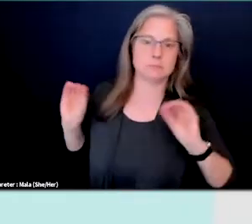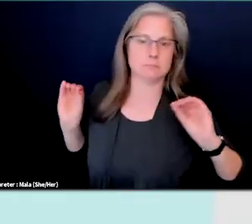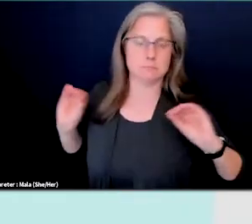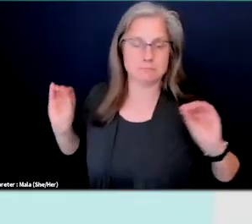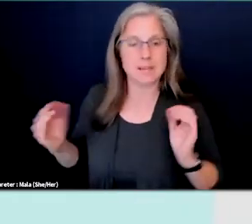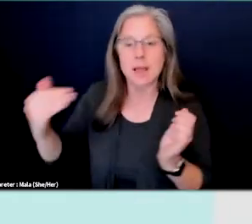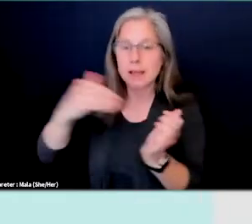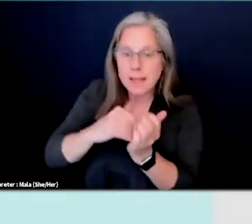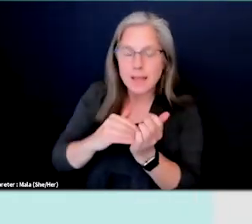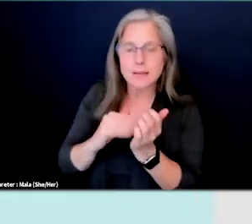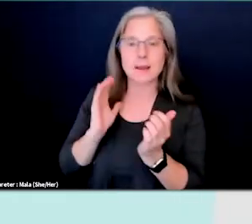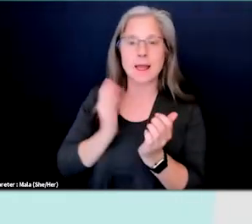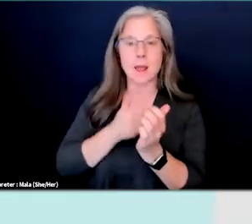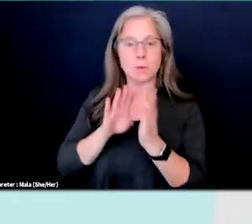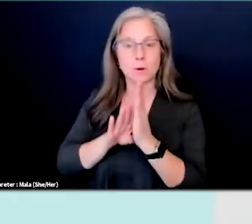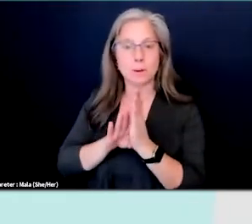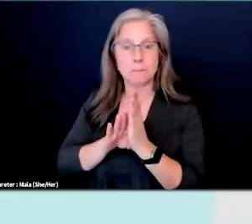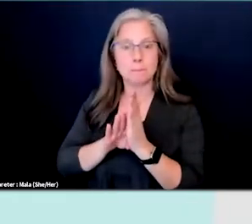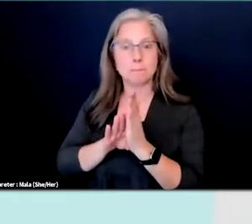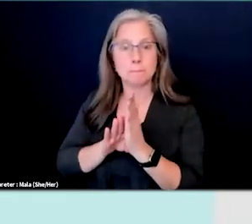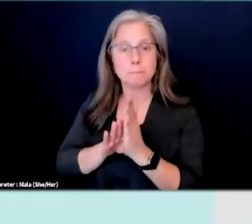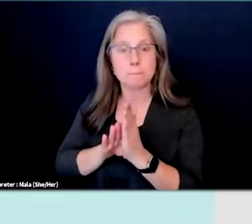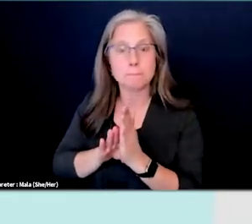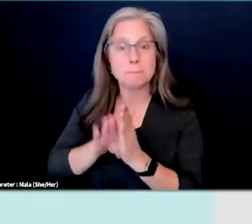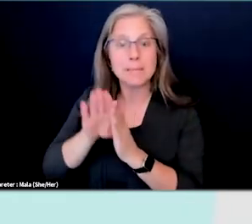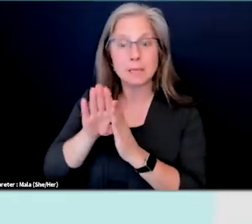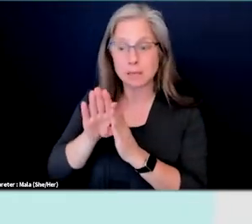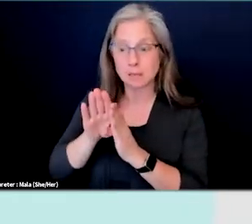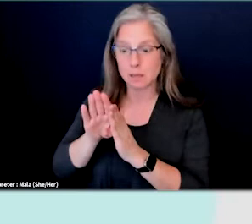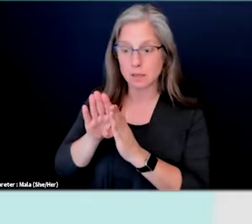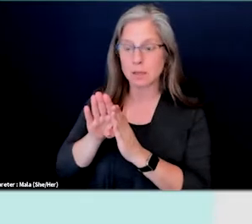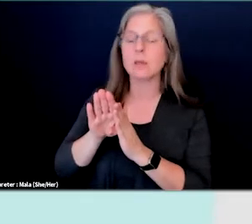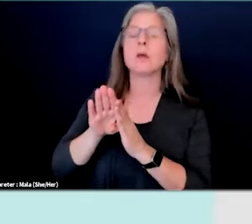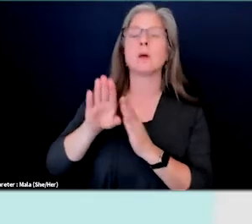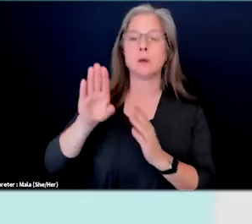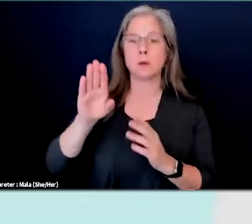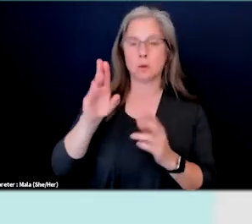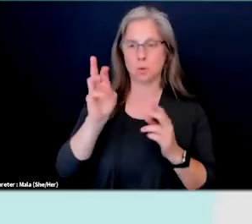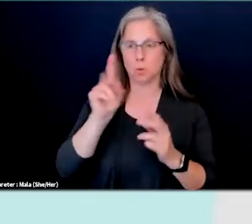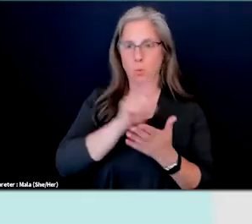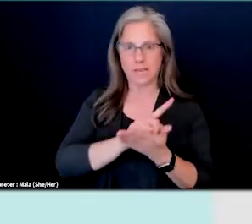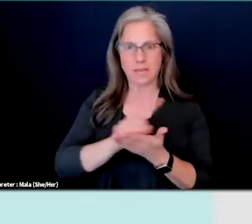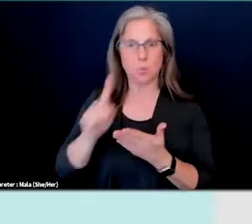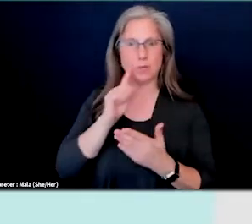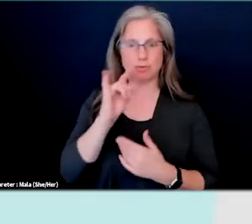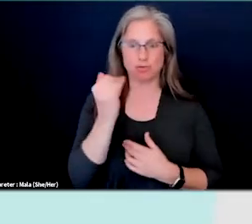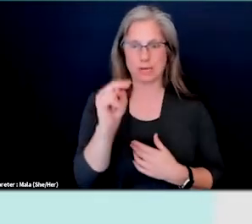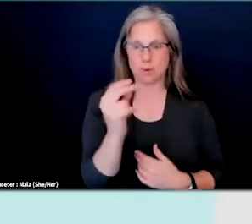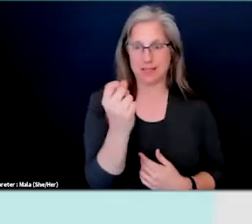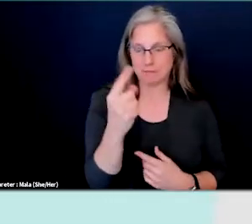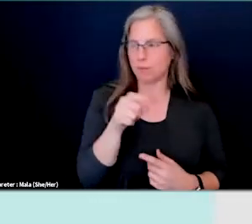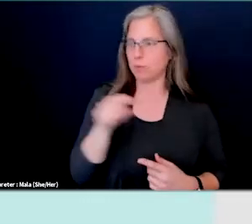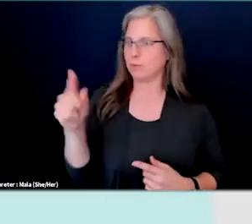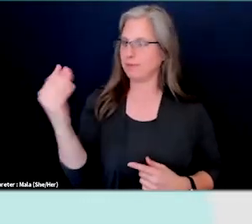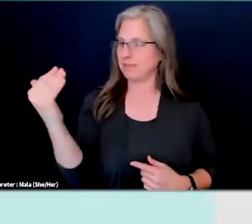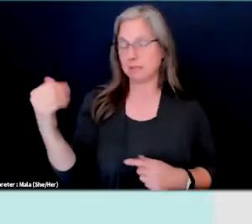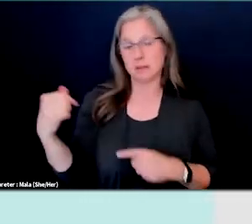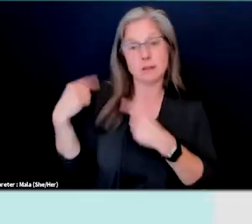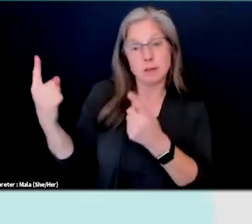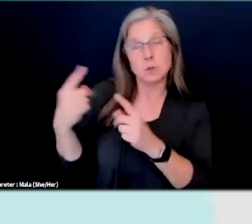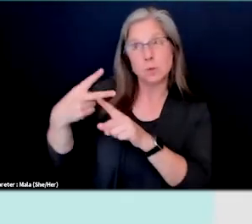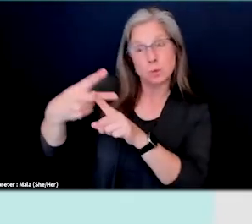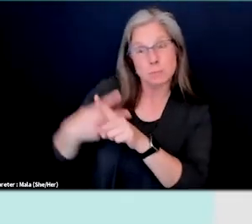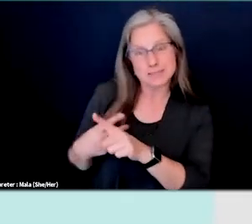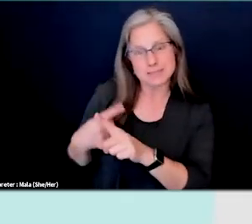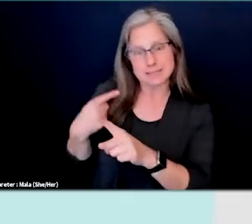again, our peak week as a district was January 11th through 15th. So it's been 2 months since